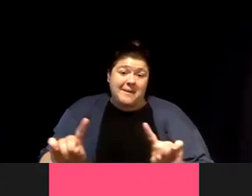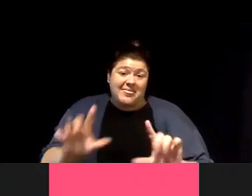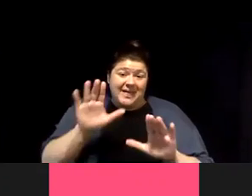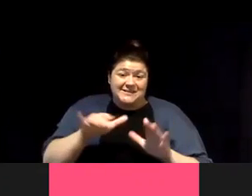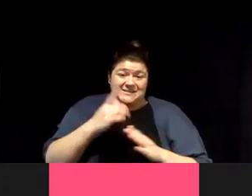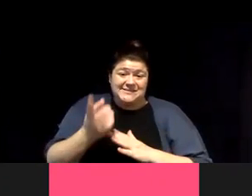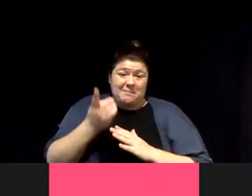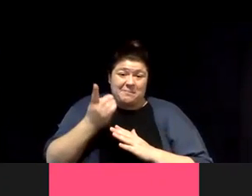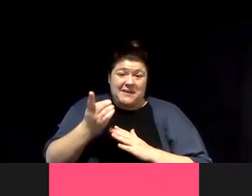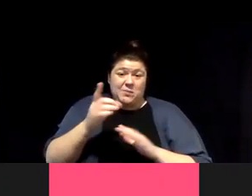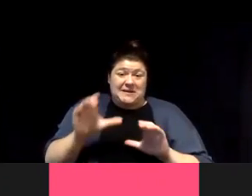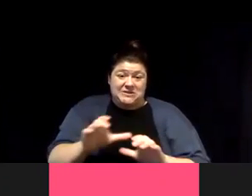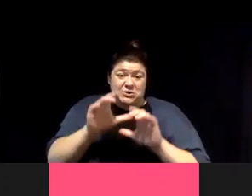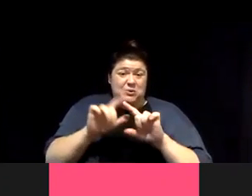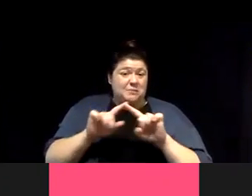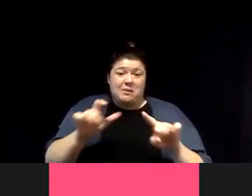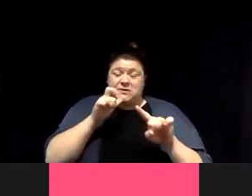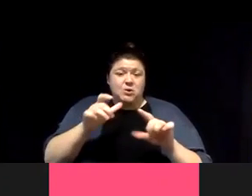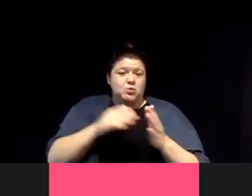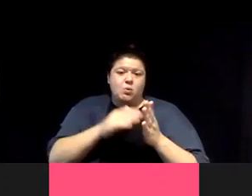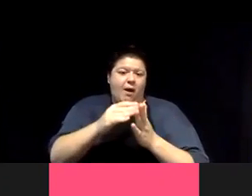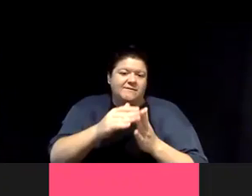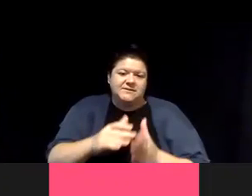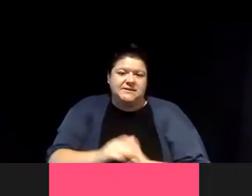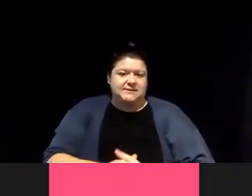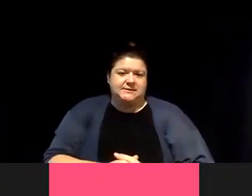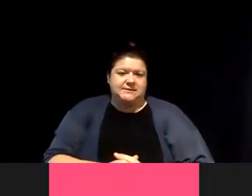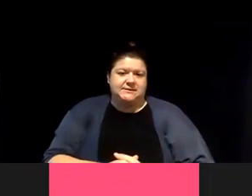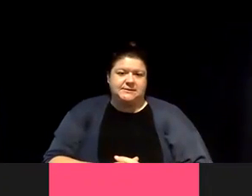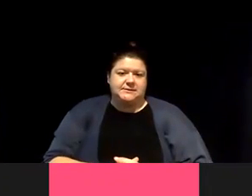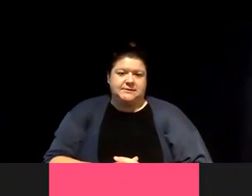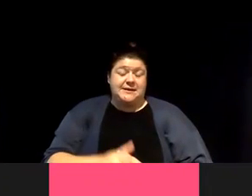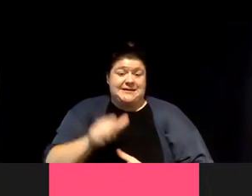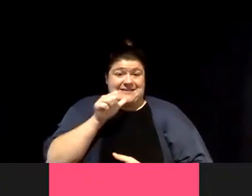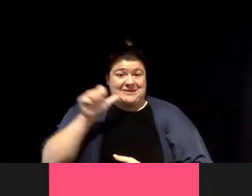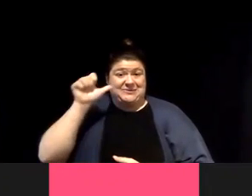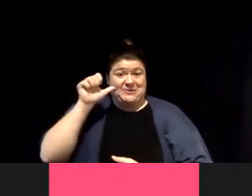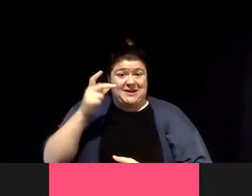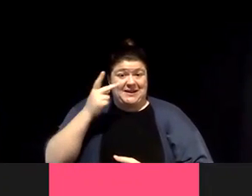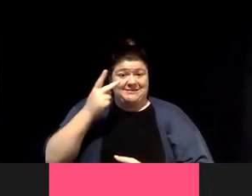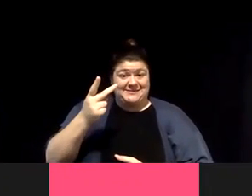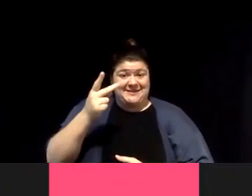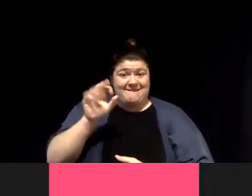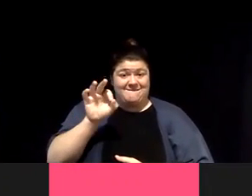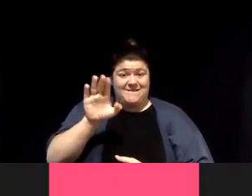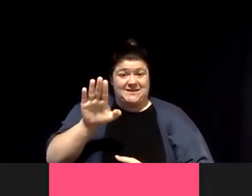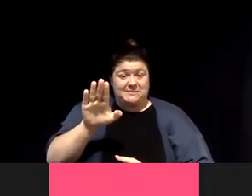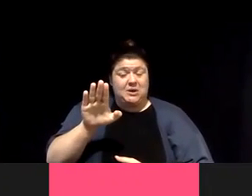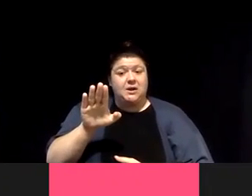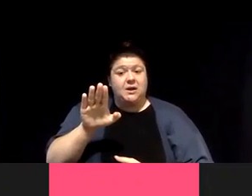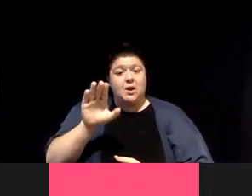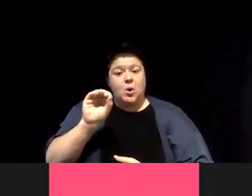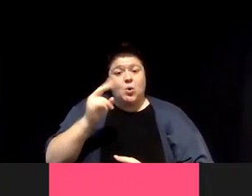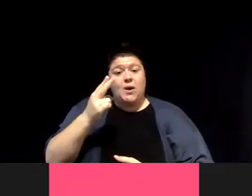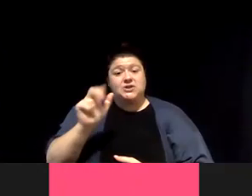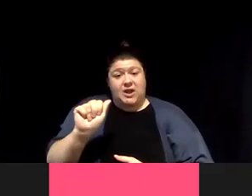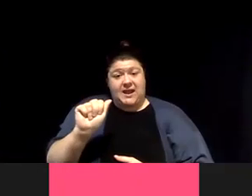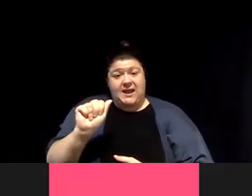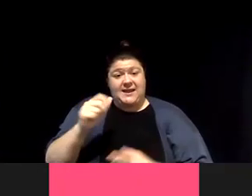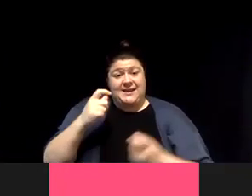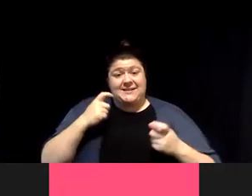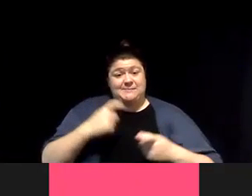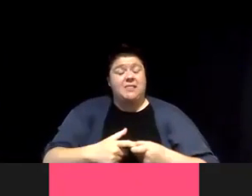that we do, but we don't do it as often. Like yesterday, if you go on Facebook and you go to OHA in Espanol,